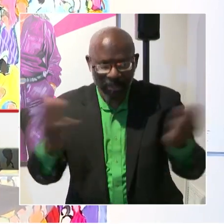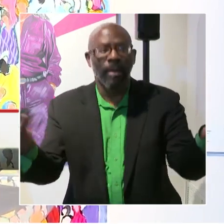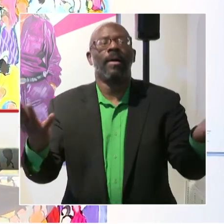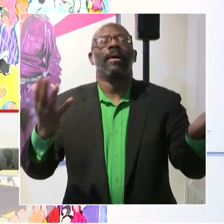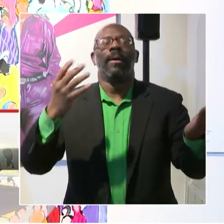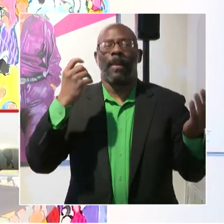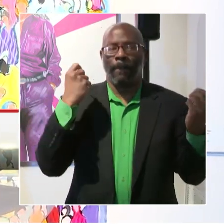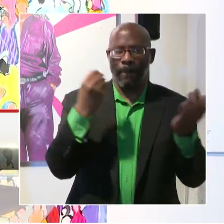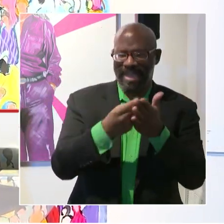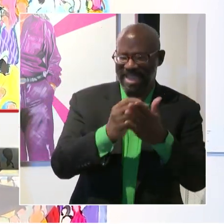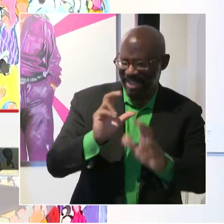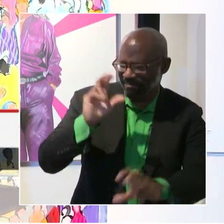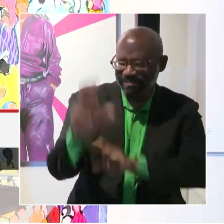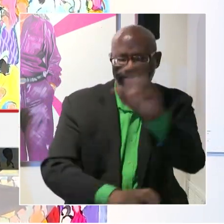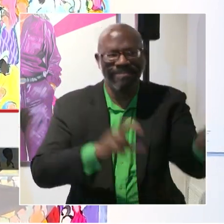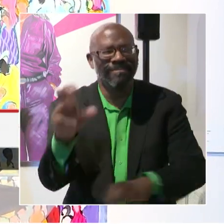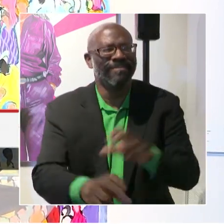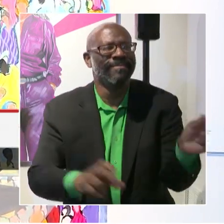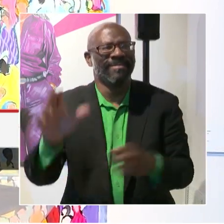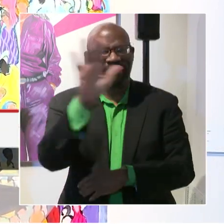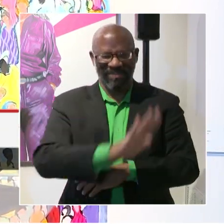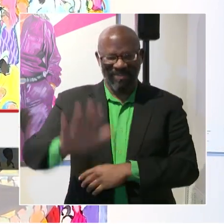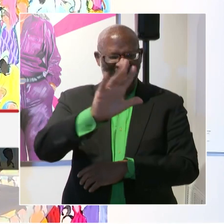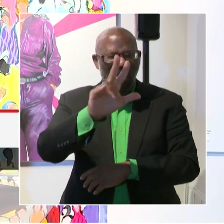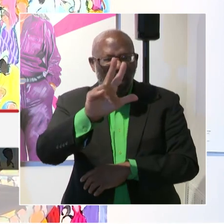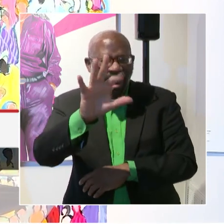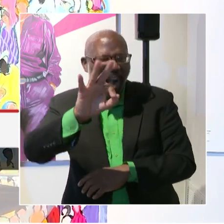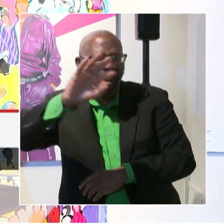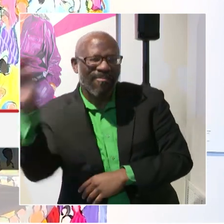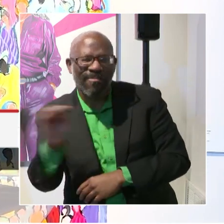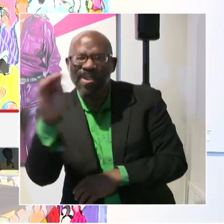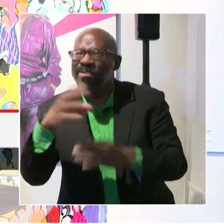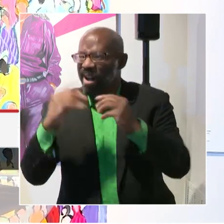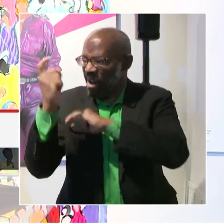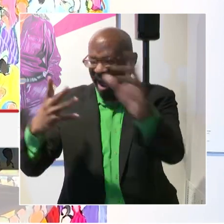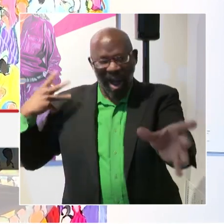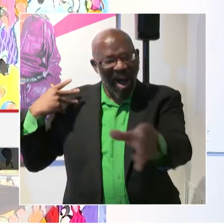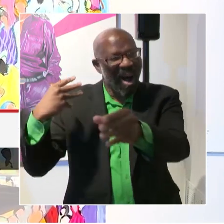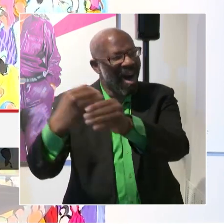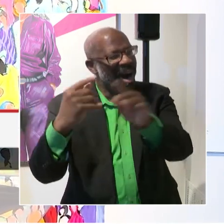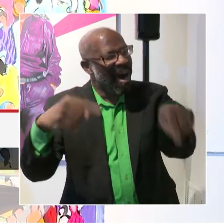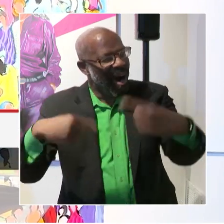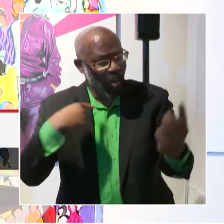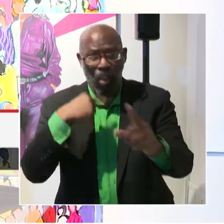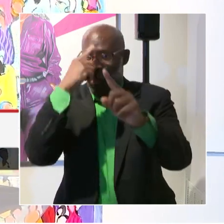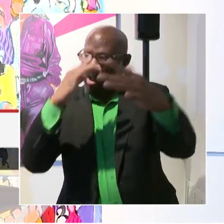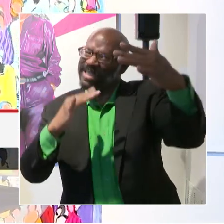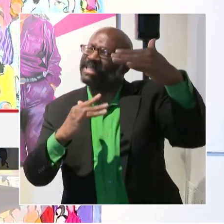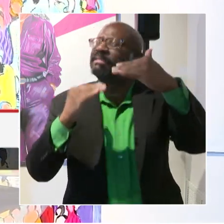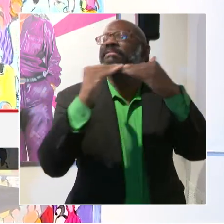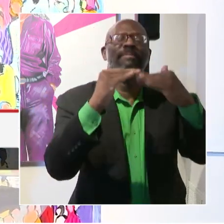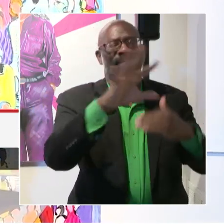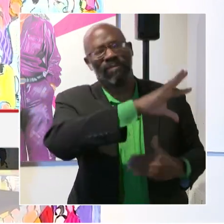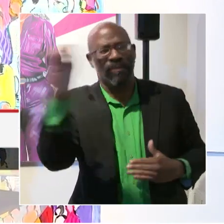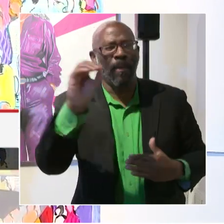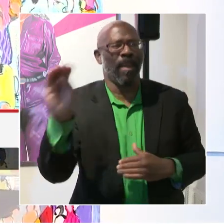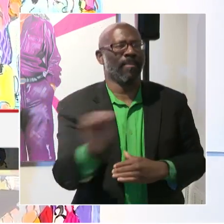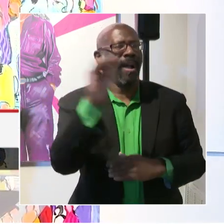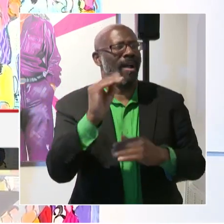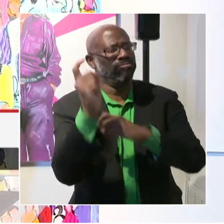49 million. We got to challenge the deputy mayor to get to 50 million. And we have supported more